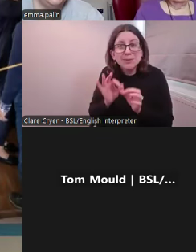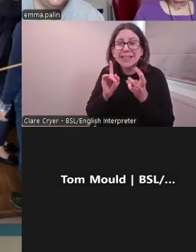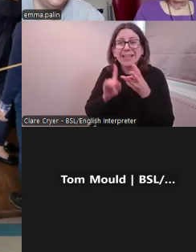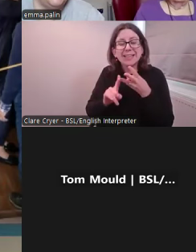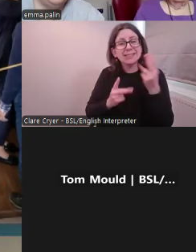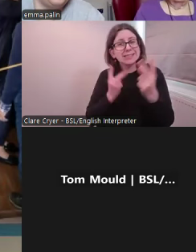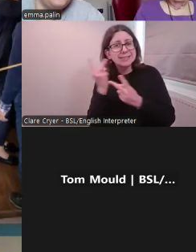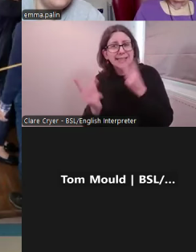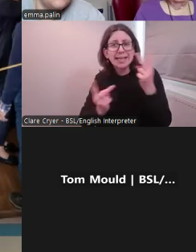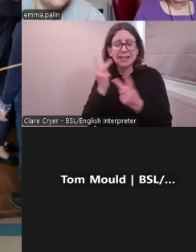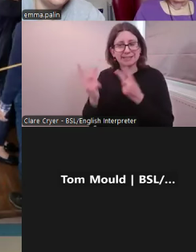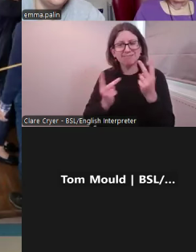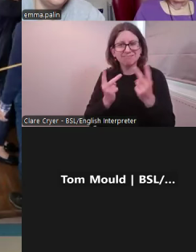singing,